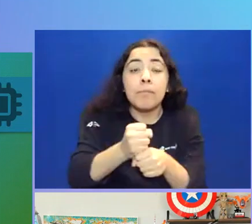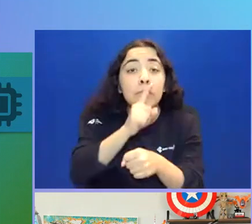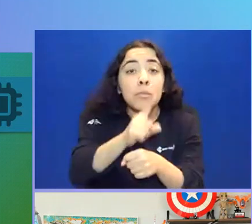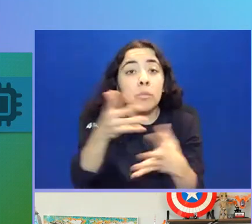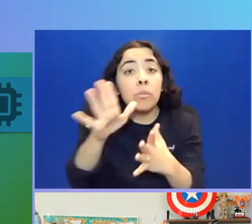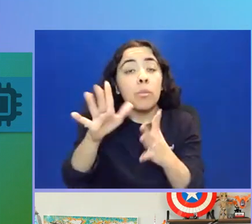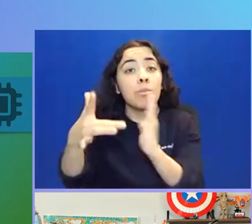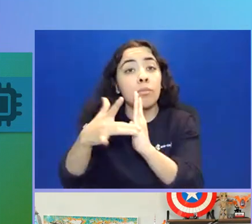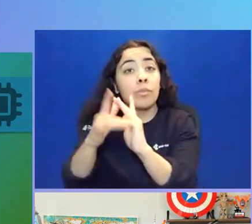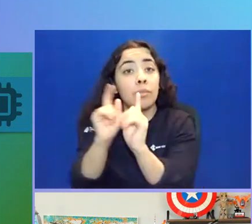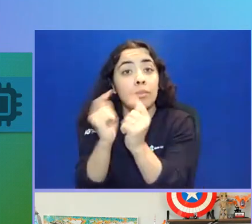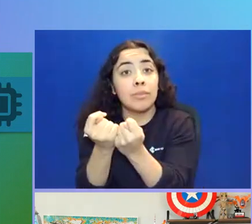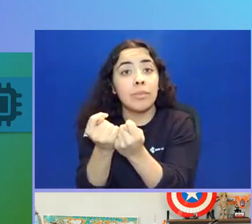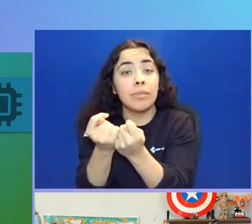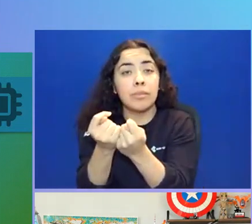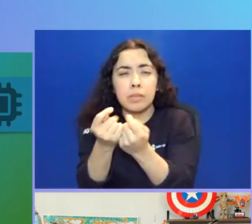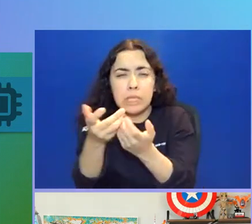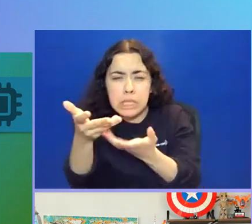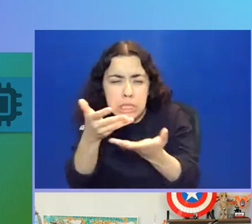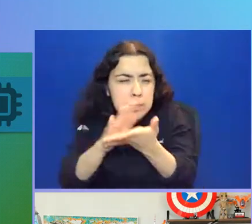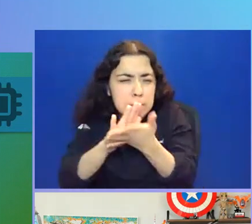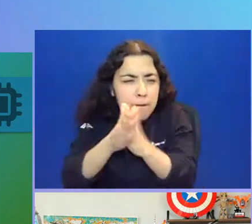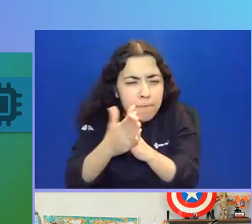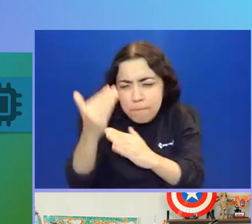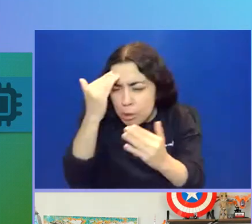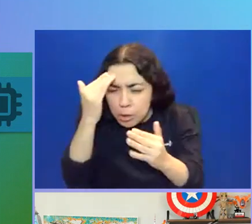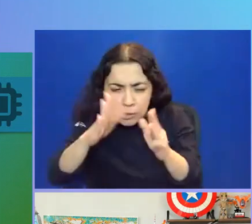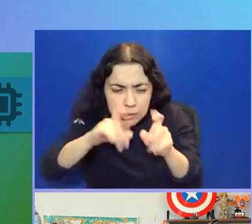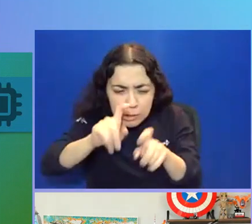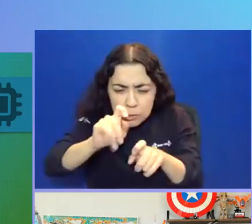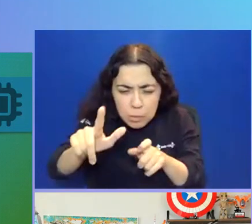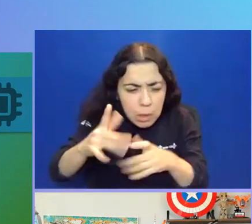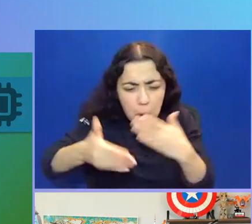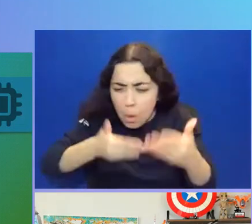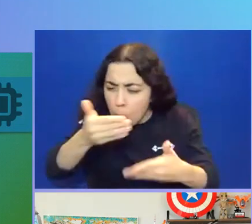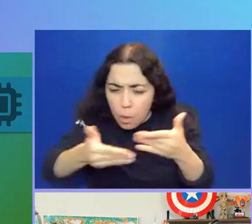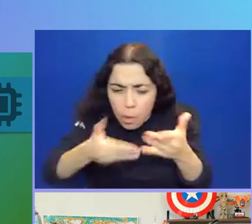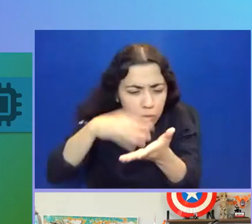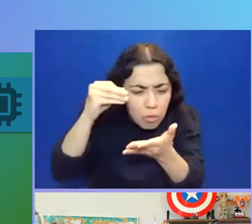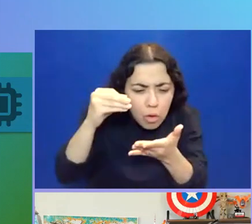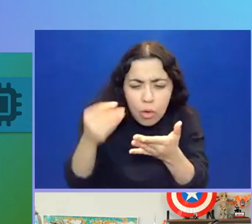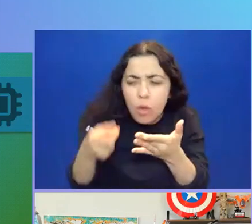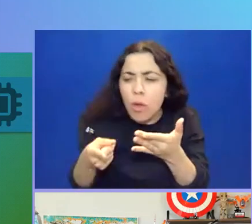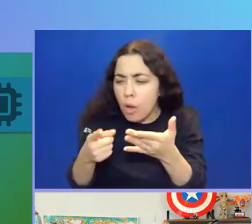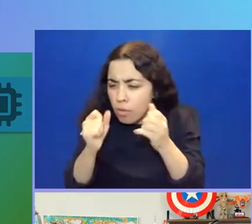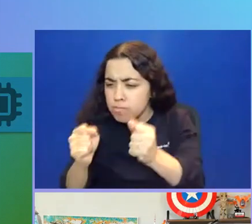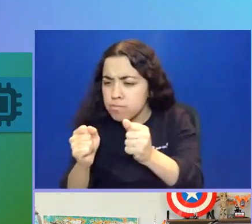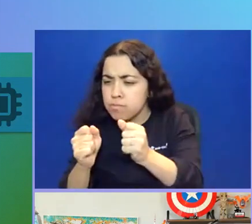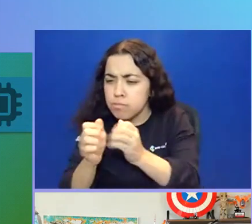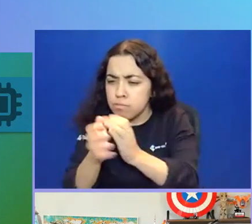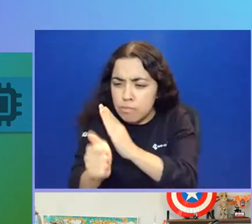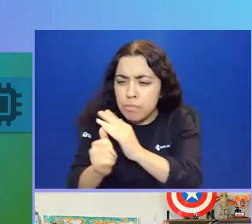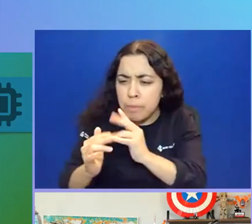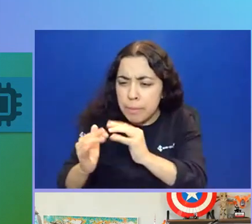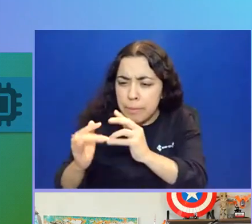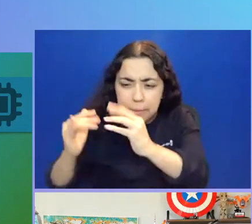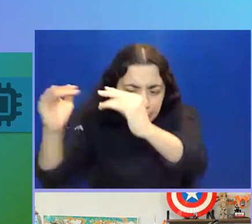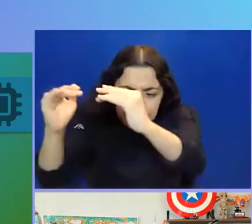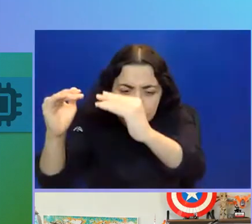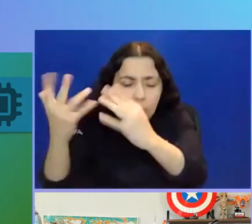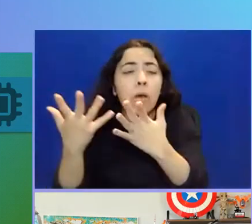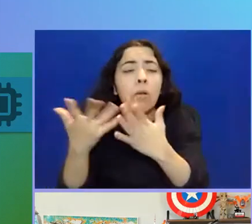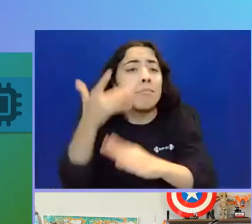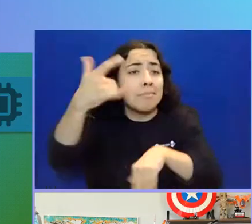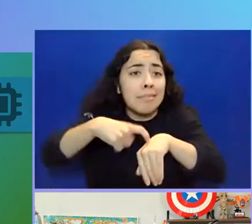can become familiar with your testing tools. They can learn, build this muscle of how to do this type of work. And over